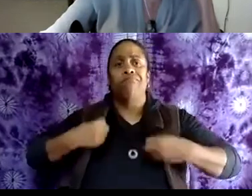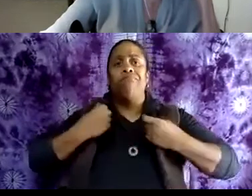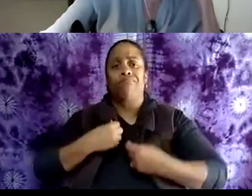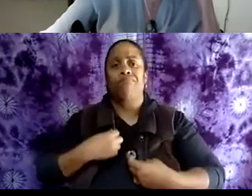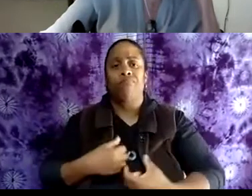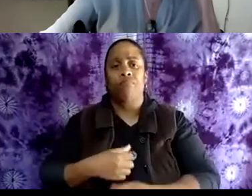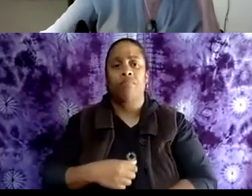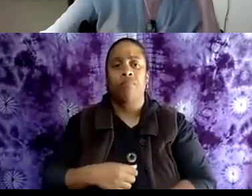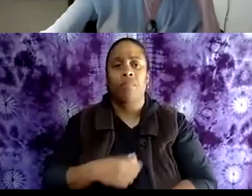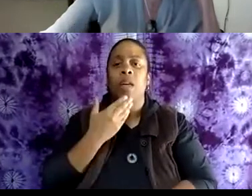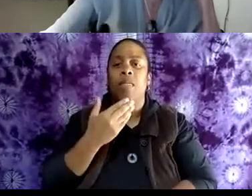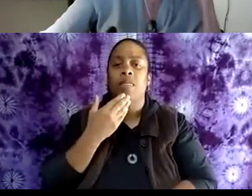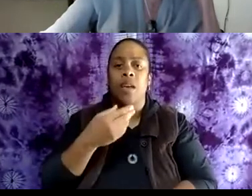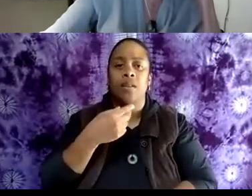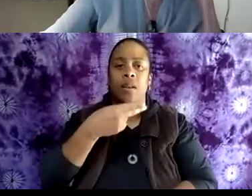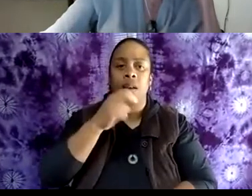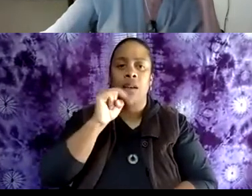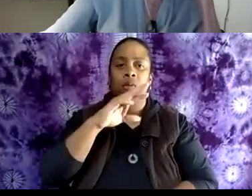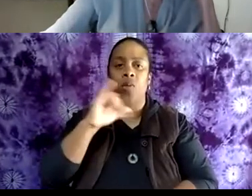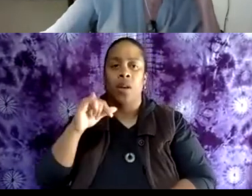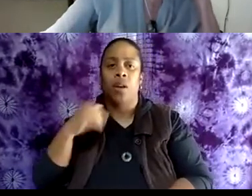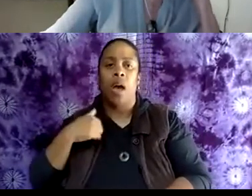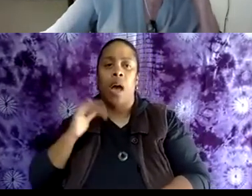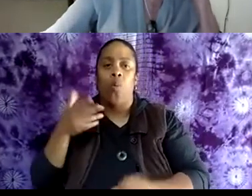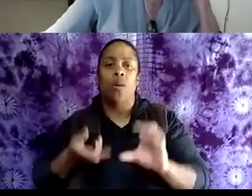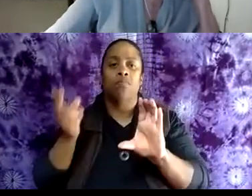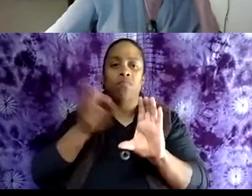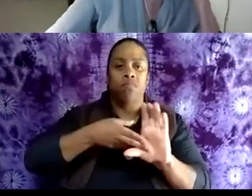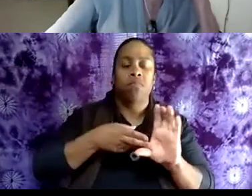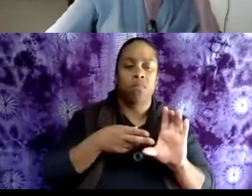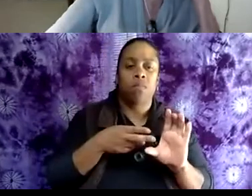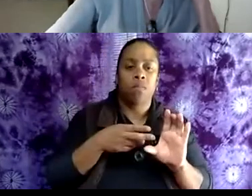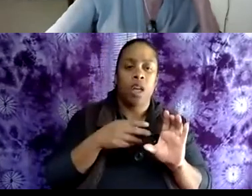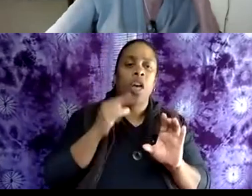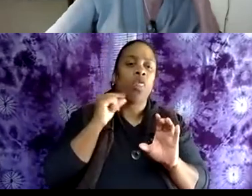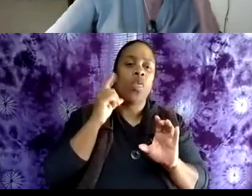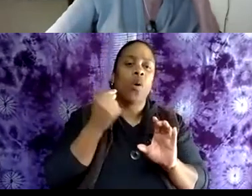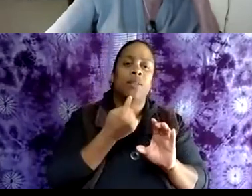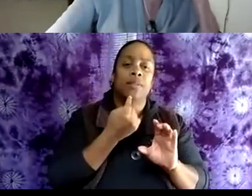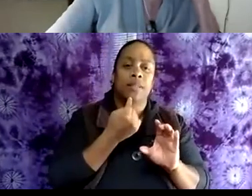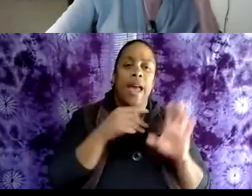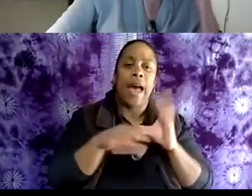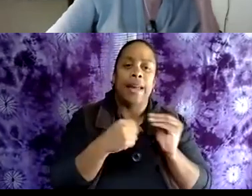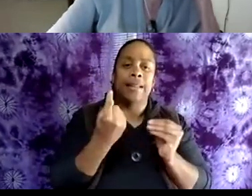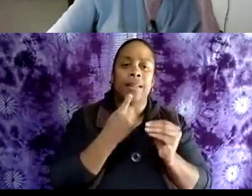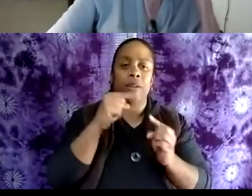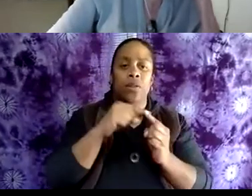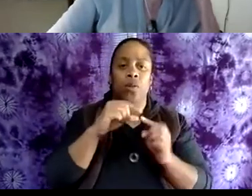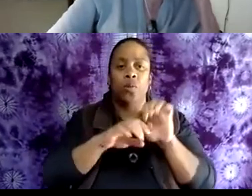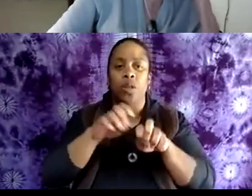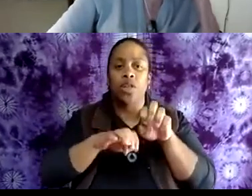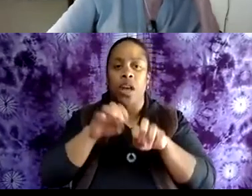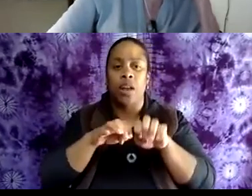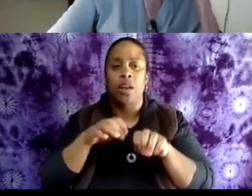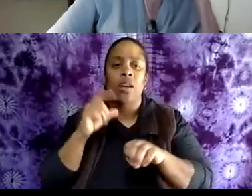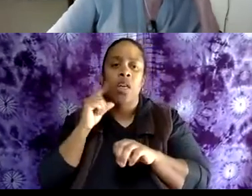All right, thanks, Henry. Maybe I'm going to jump in and just read something that Thorne had in the chat, just so that it's here, and Thorne may jump in later and share too. Thorne was pointing out